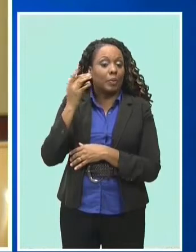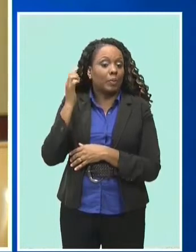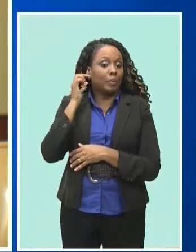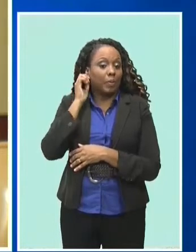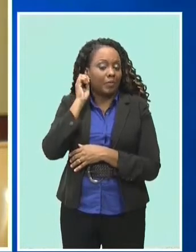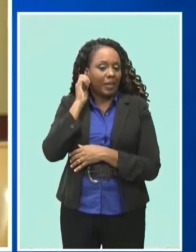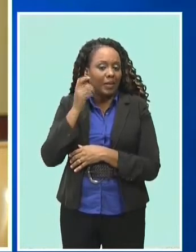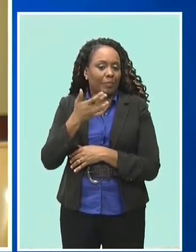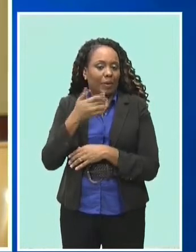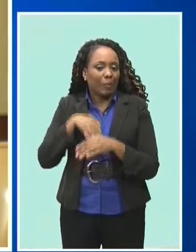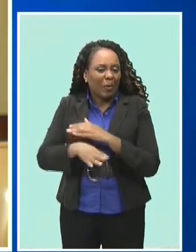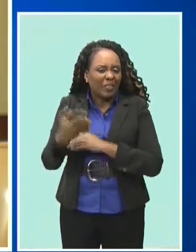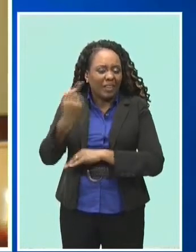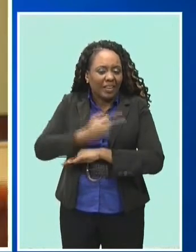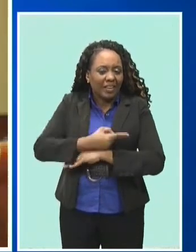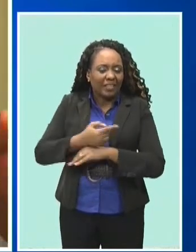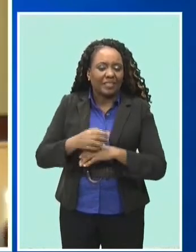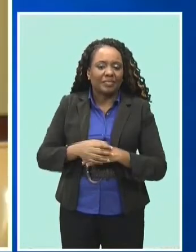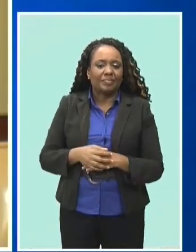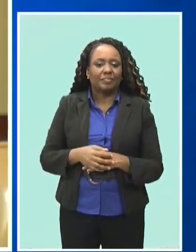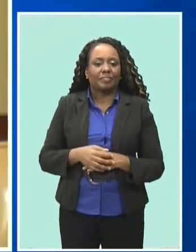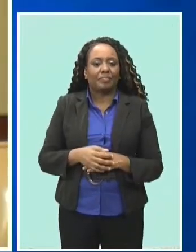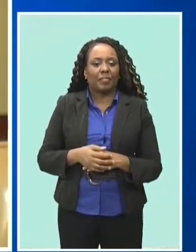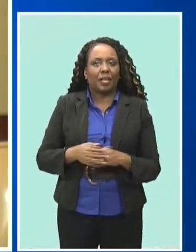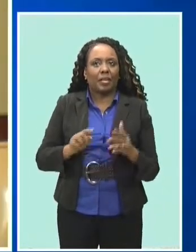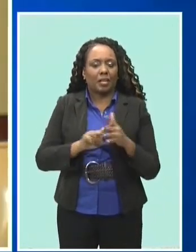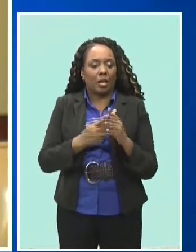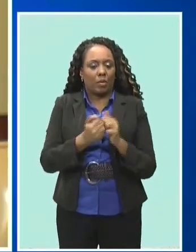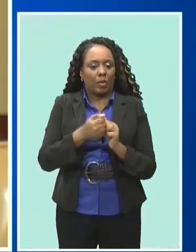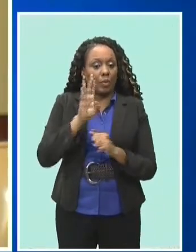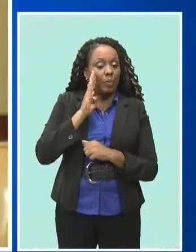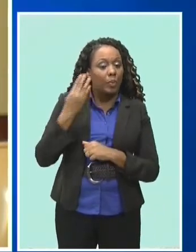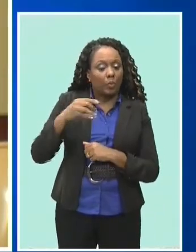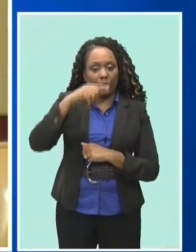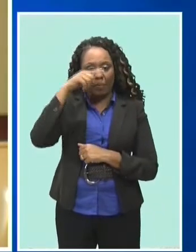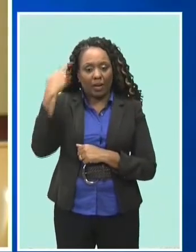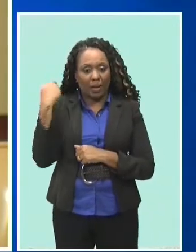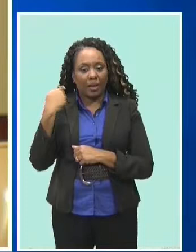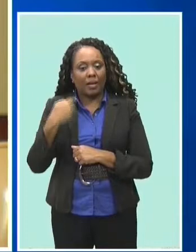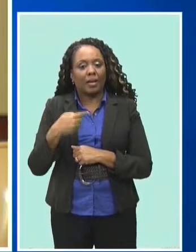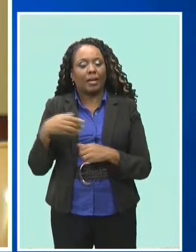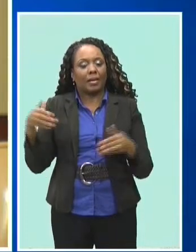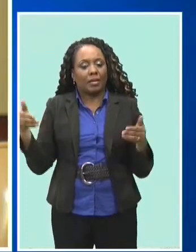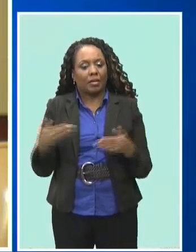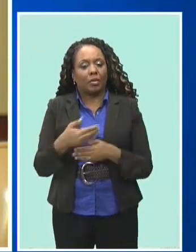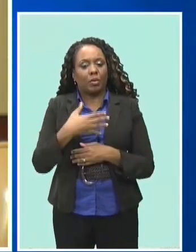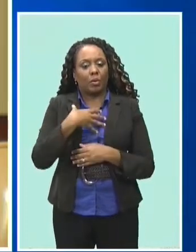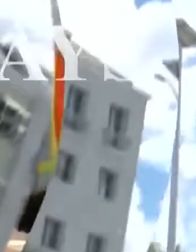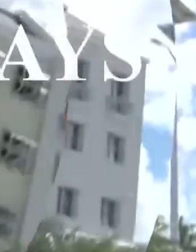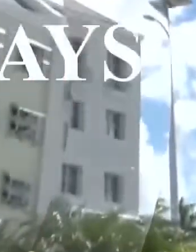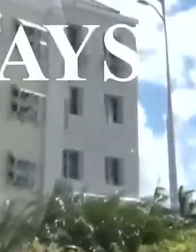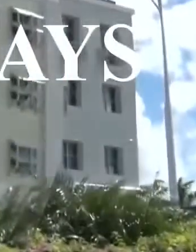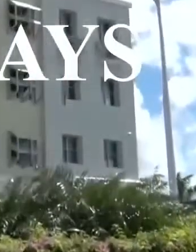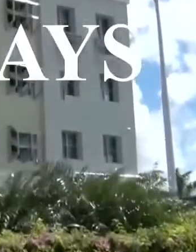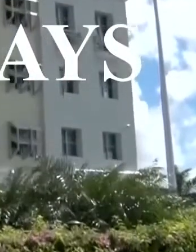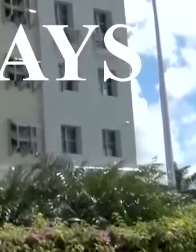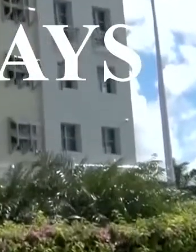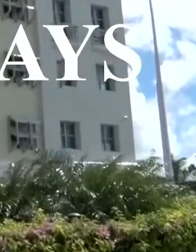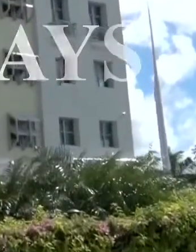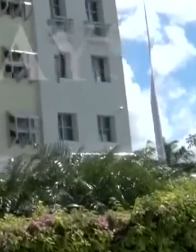Exactly. So I started with the blue and the black, and then I introduced the white and the pink this year.